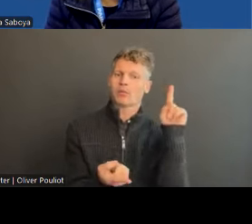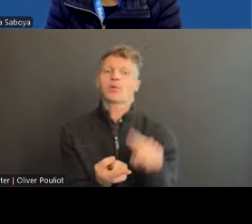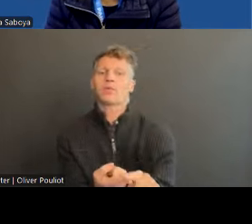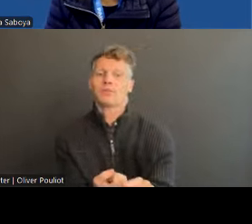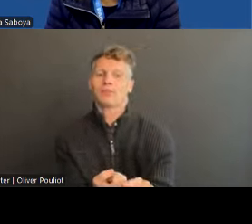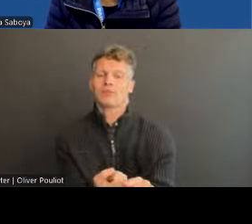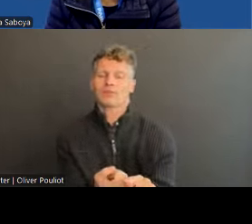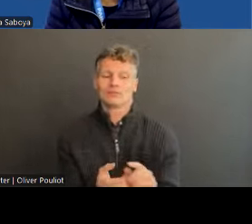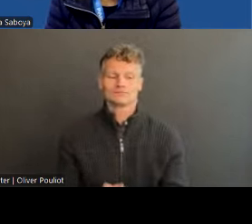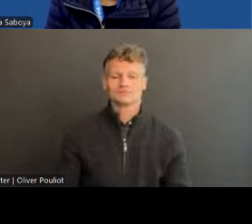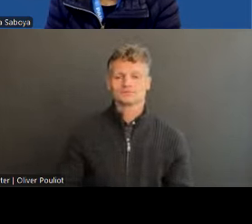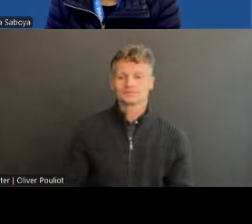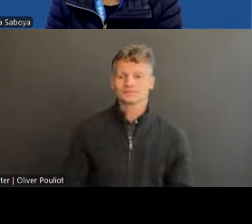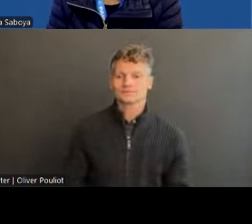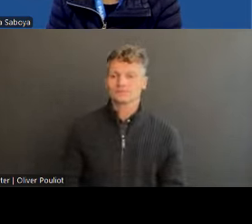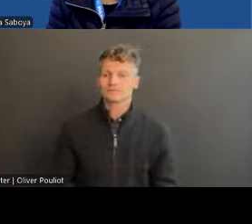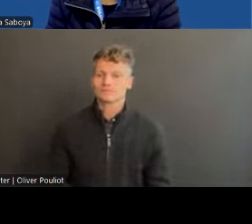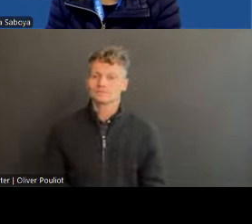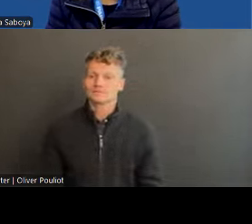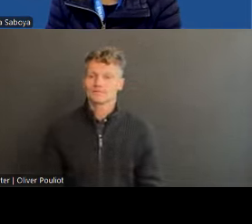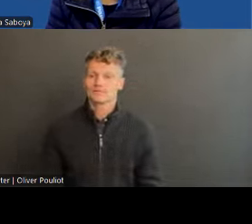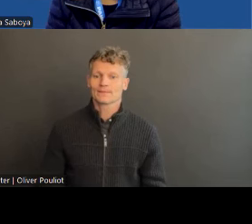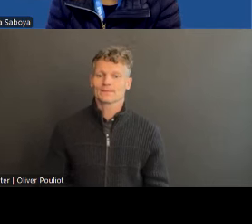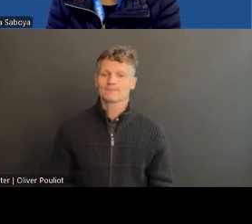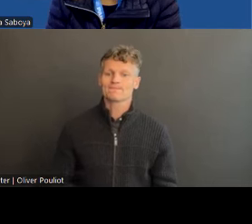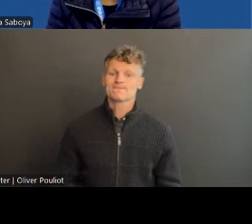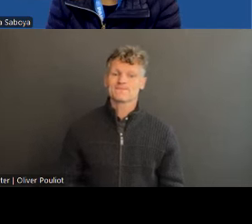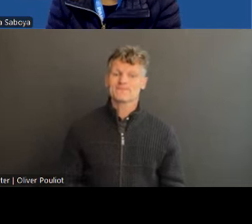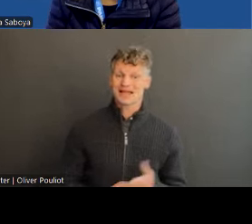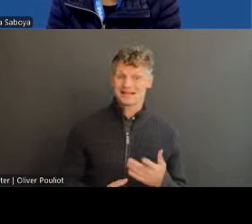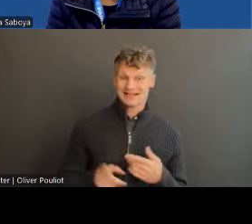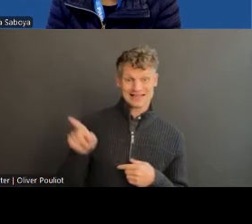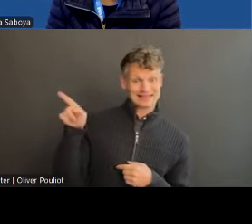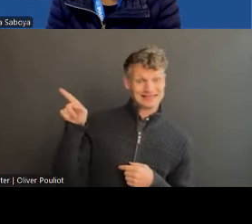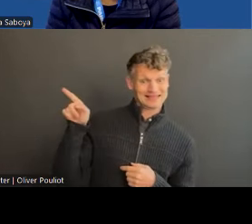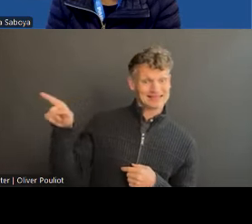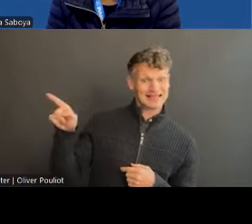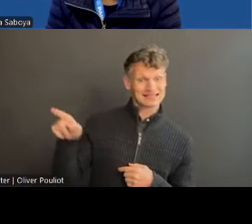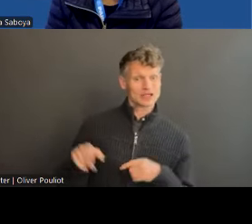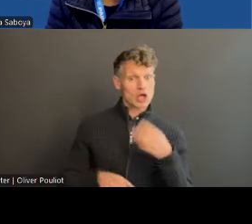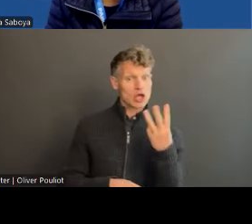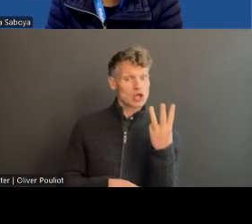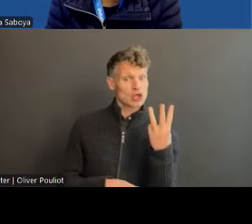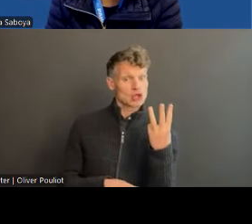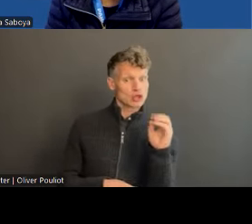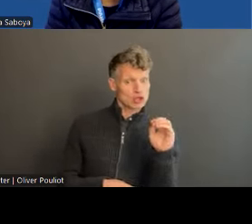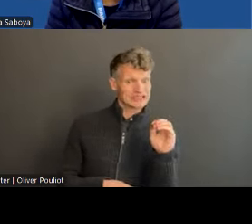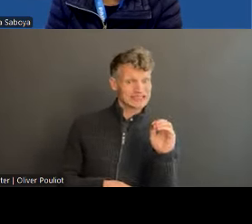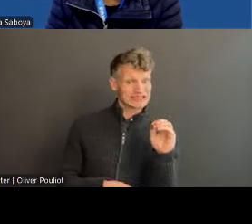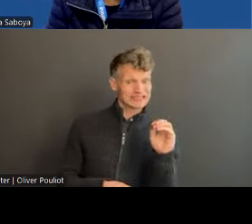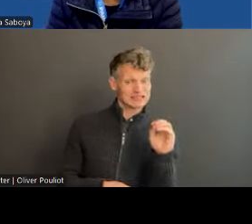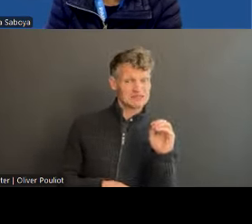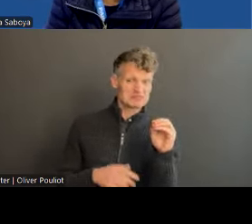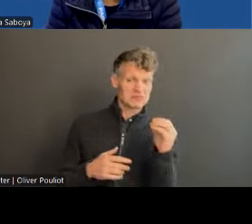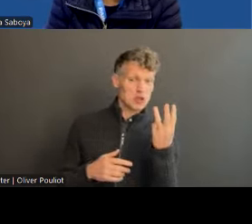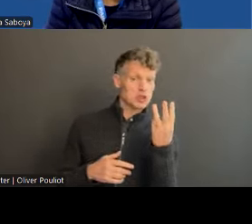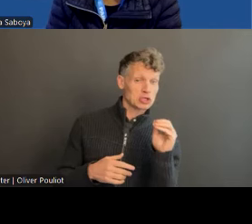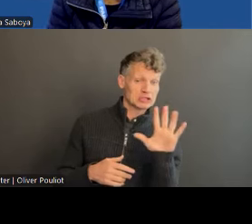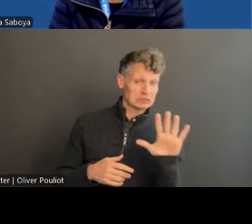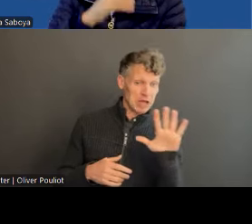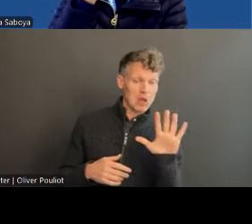30 plus diseases for which our countries in the Americas haven't achieved yet the elimination